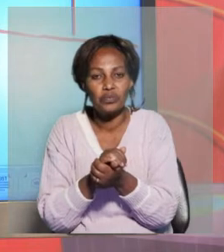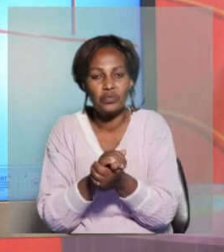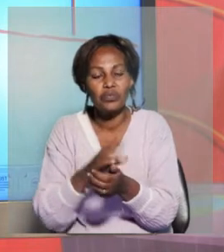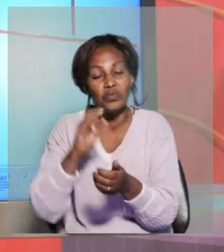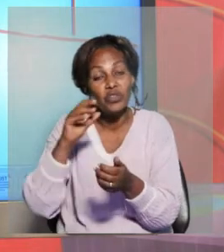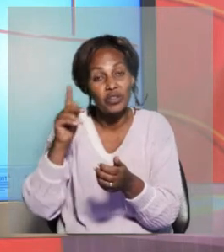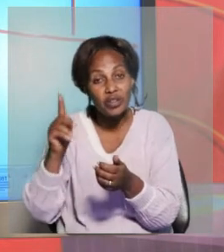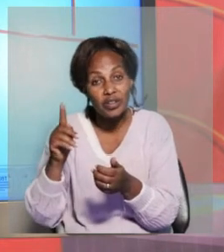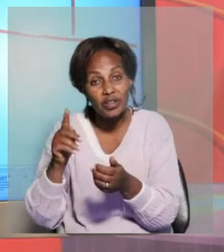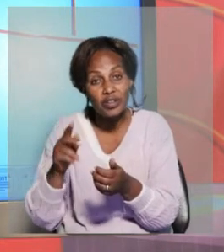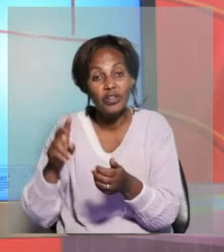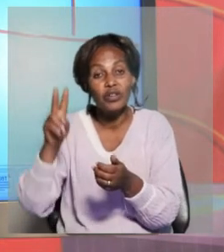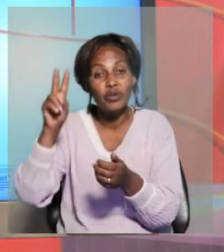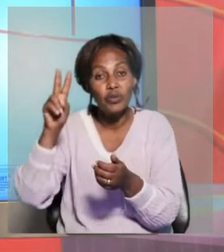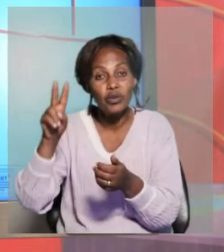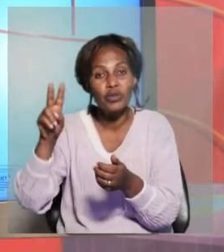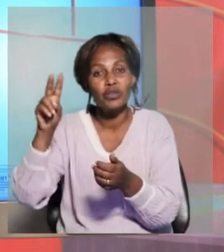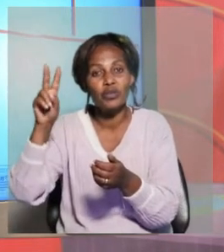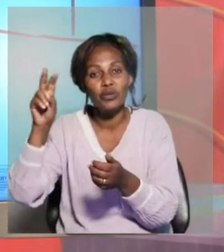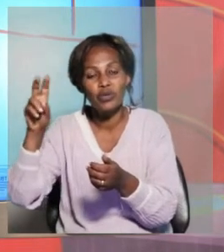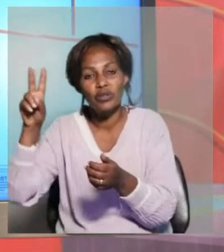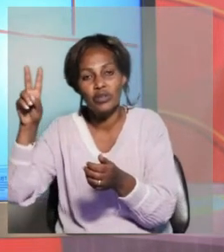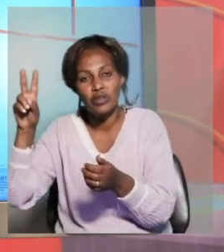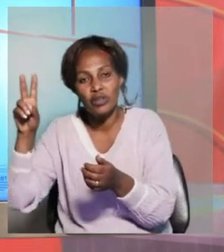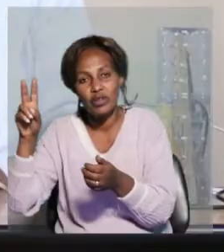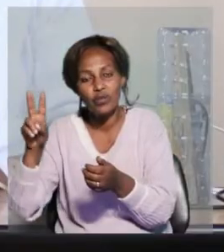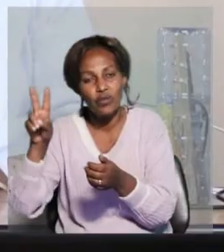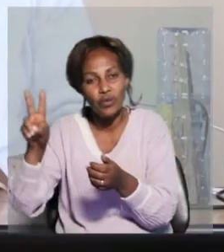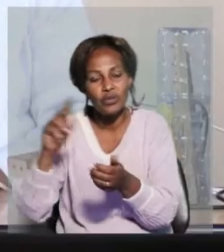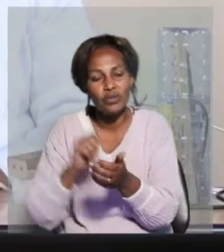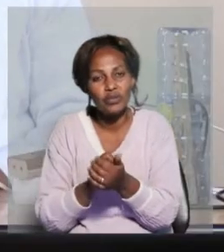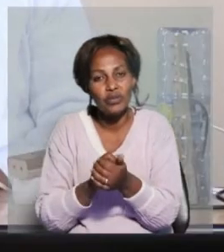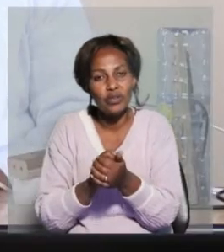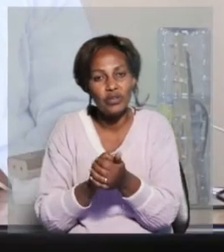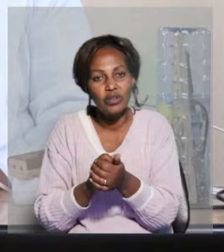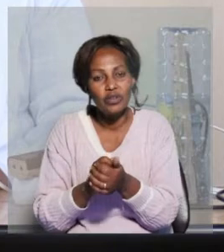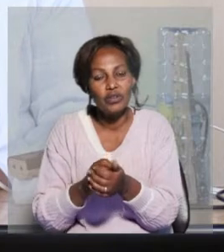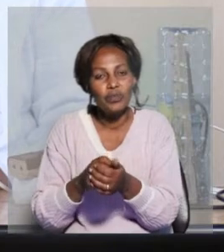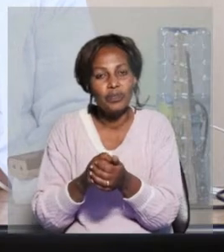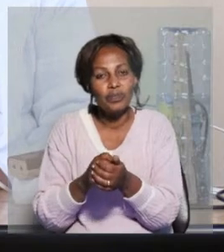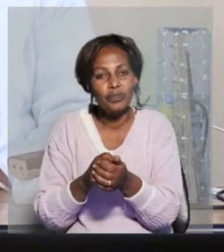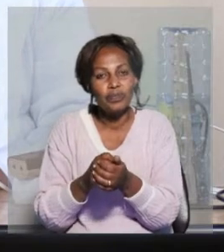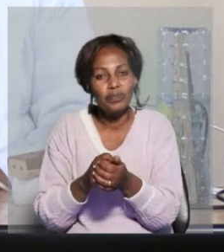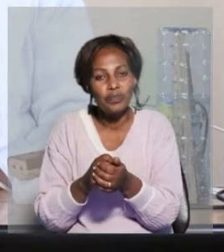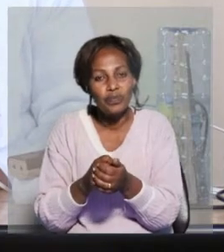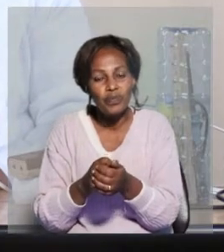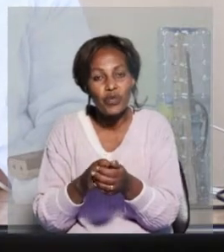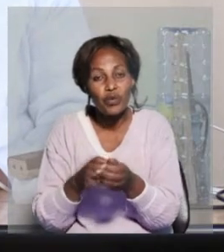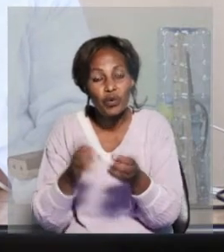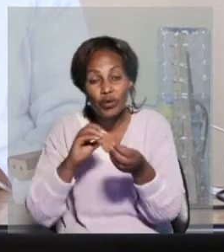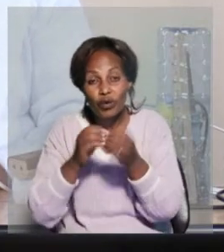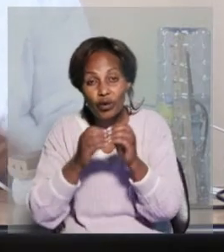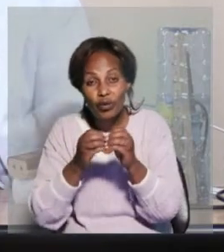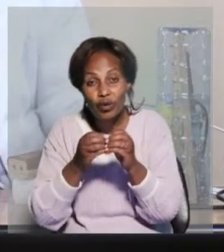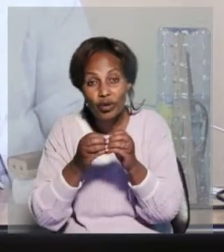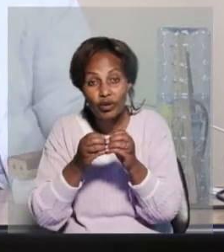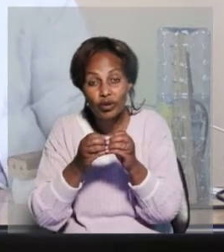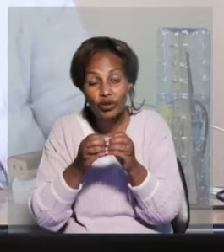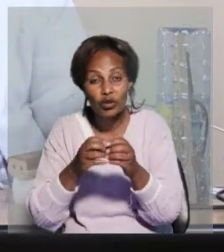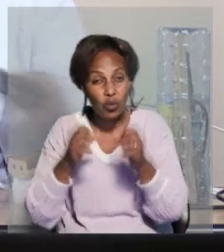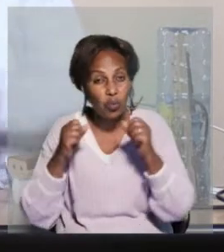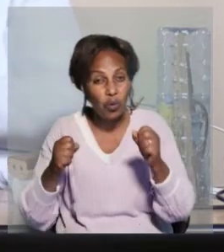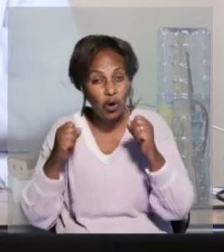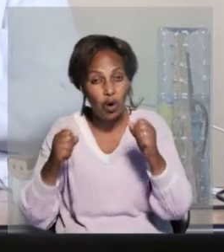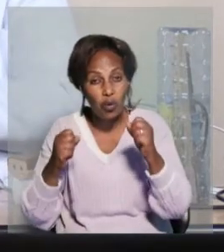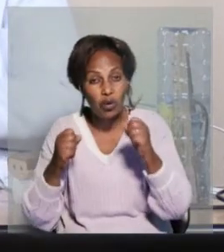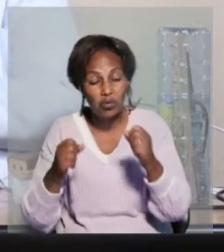Okay, 220 volt is the same for all lamps. Yeah. So, we'll calculate power input later on, or I